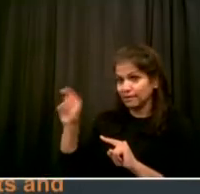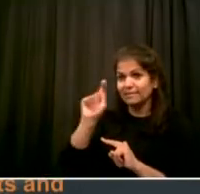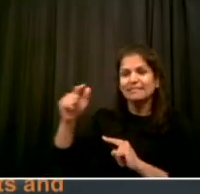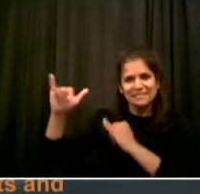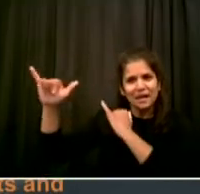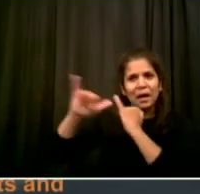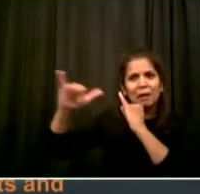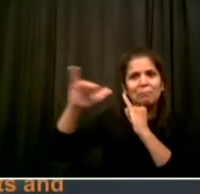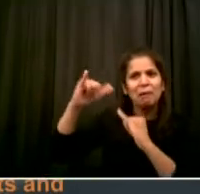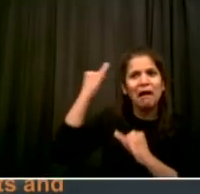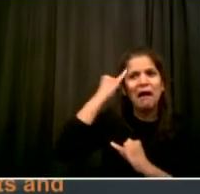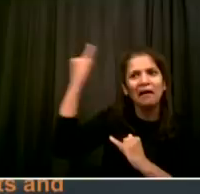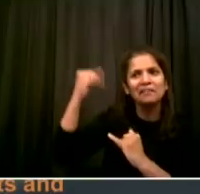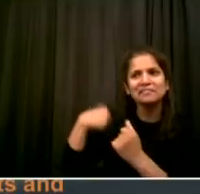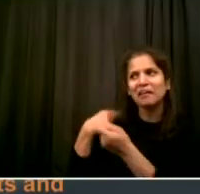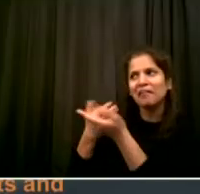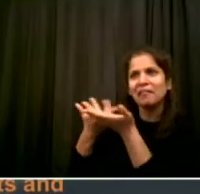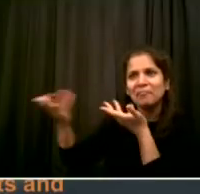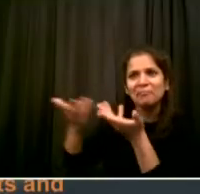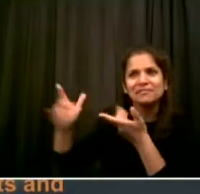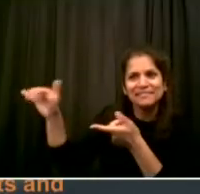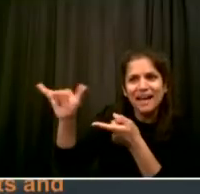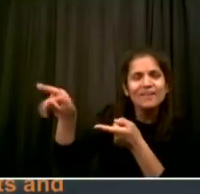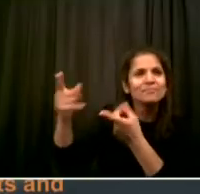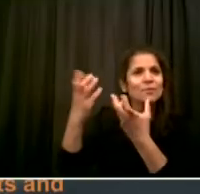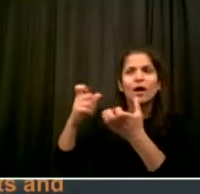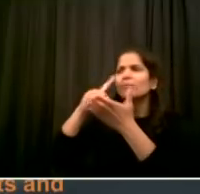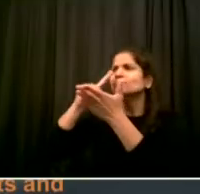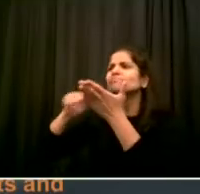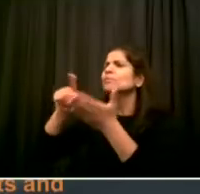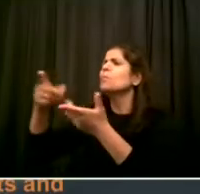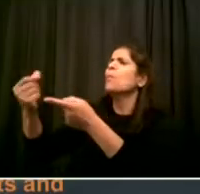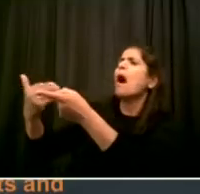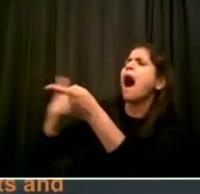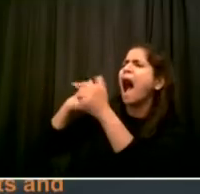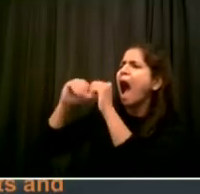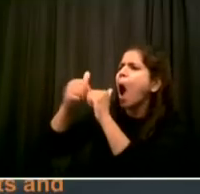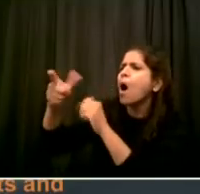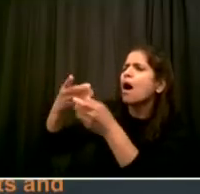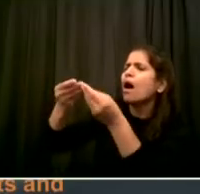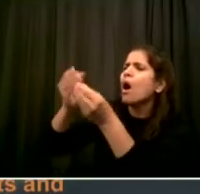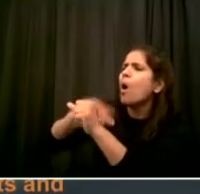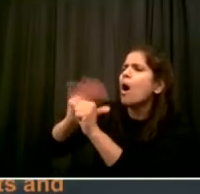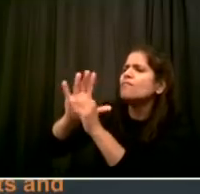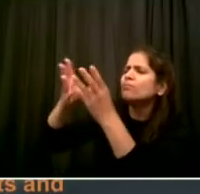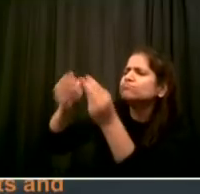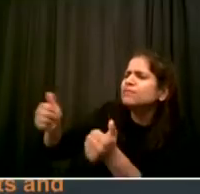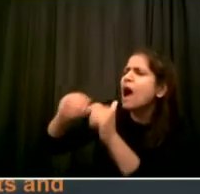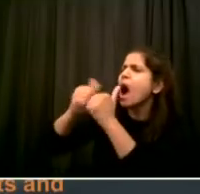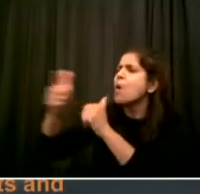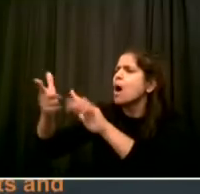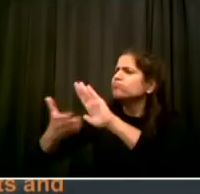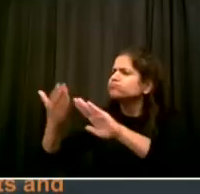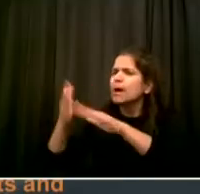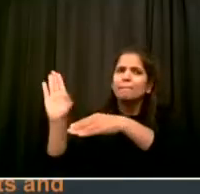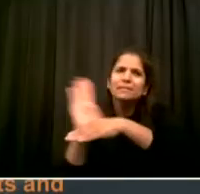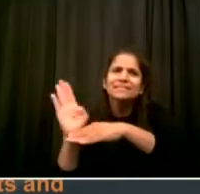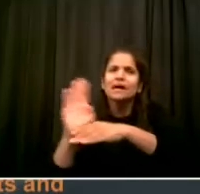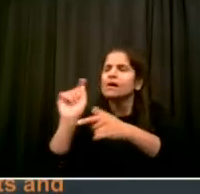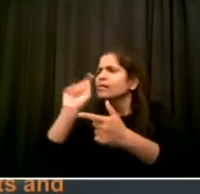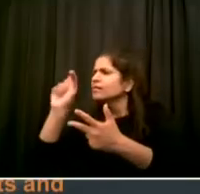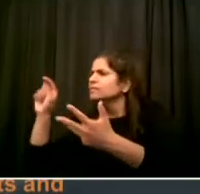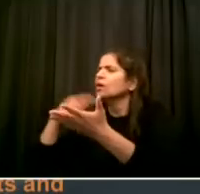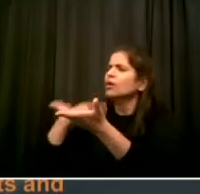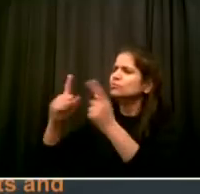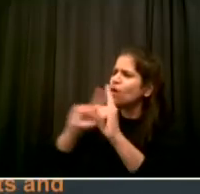trace, and take care, done consistently, done energetically, with lots of resources, lots of personnel. That's what has worked around the